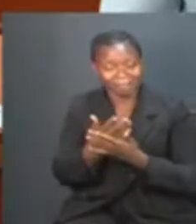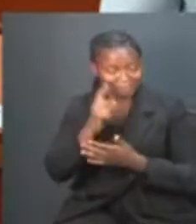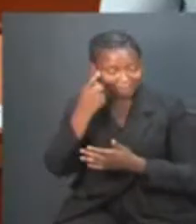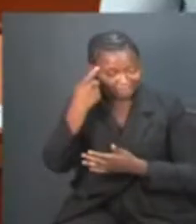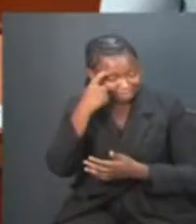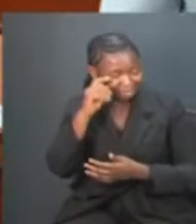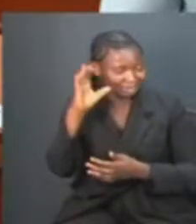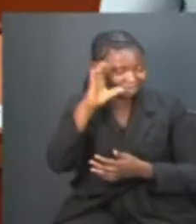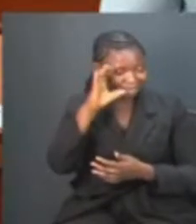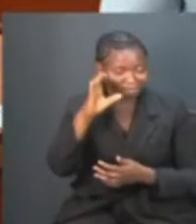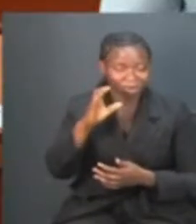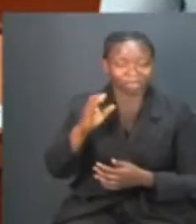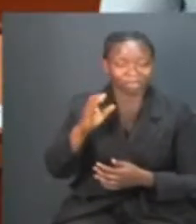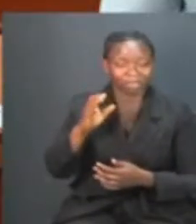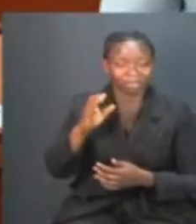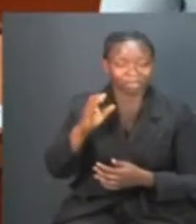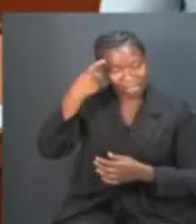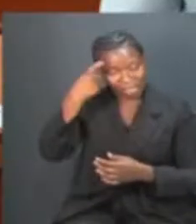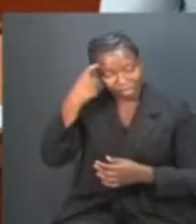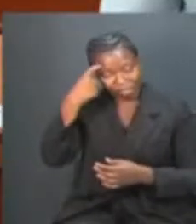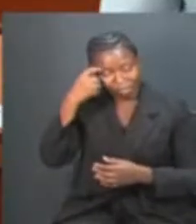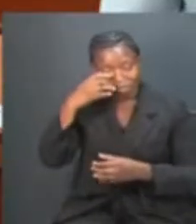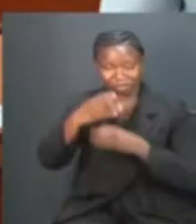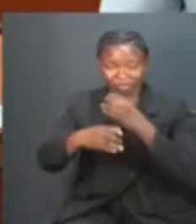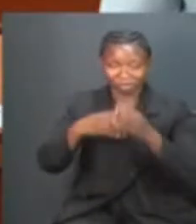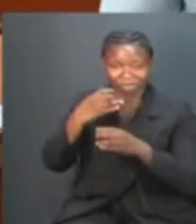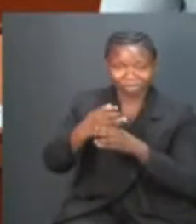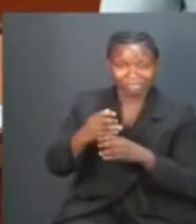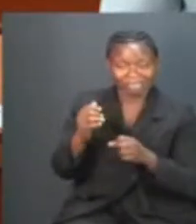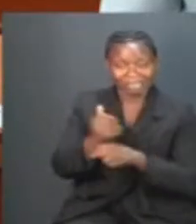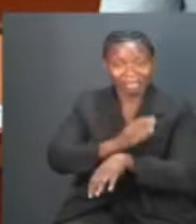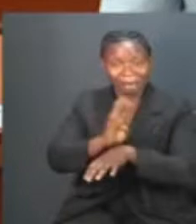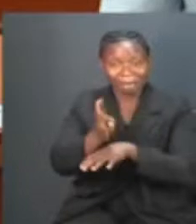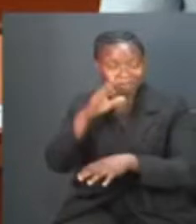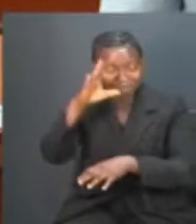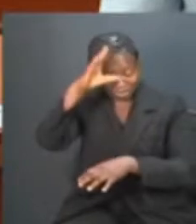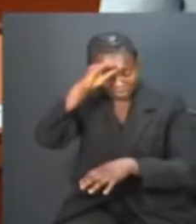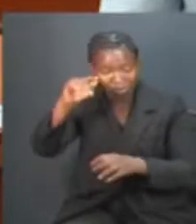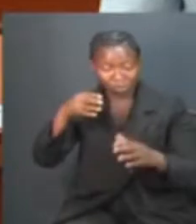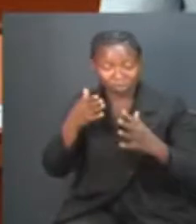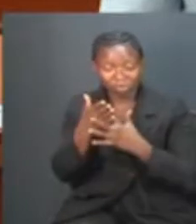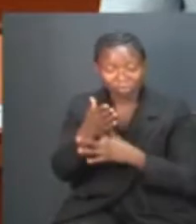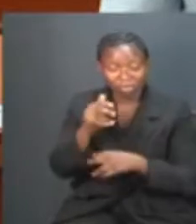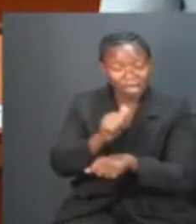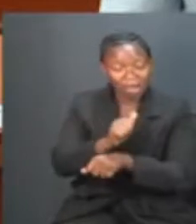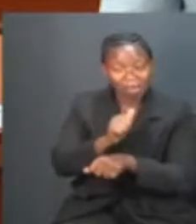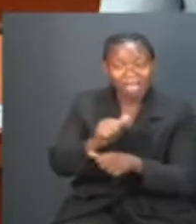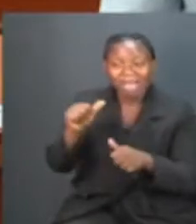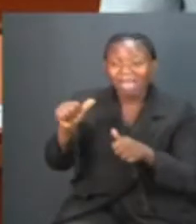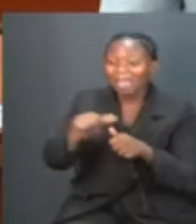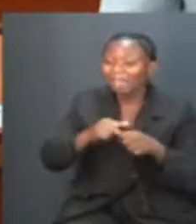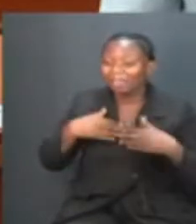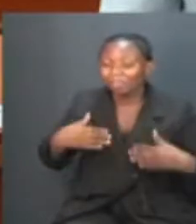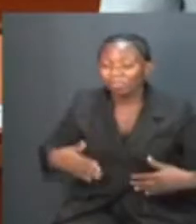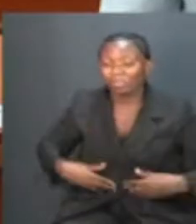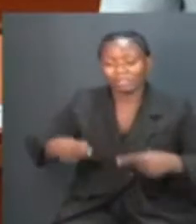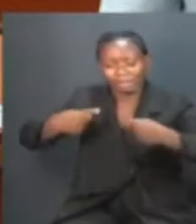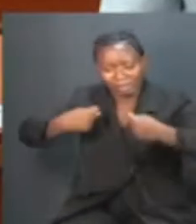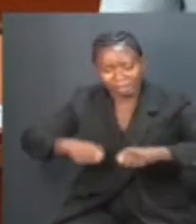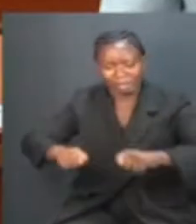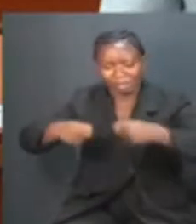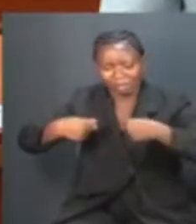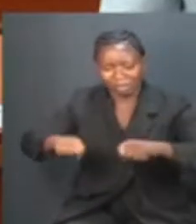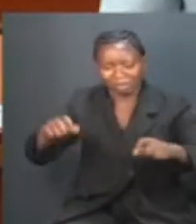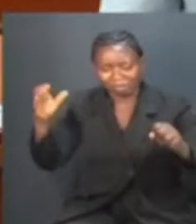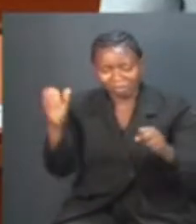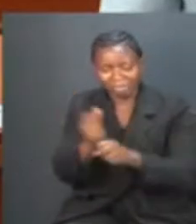government contracts. All those who say they are really businessmen, when you really go into what they do, everybody is struggling to get